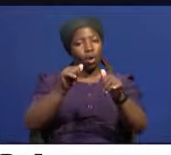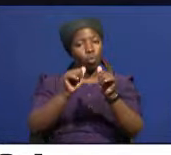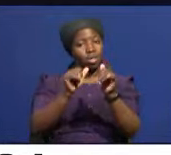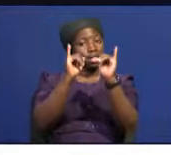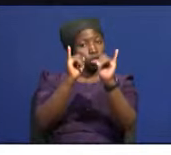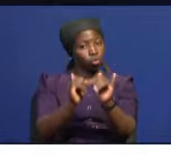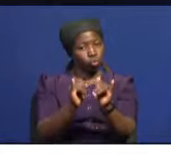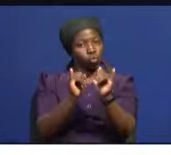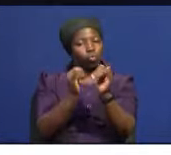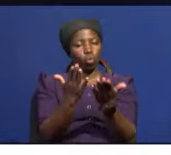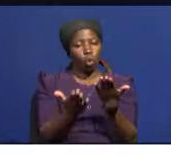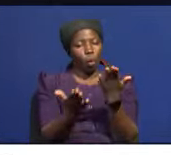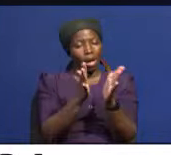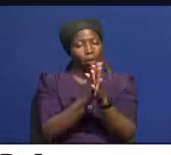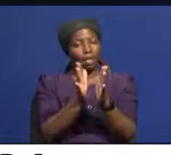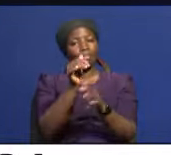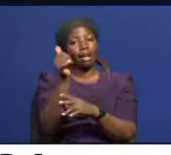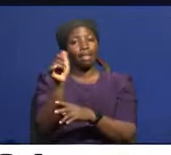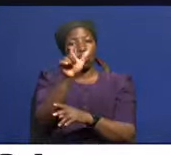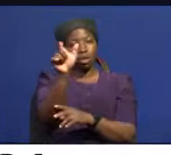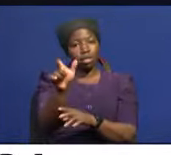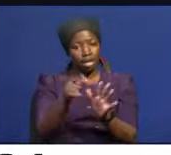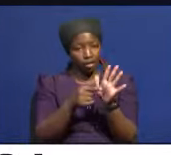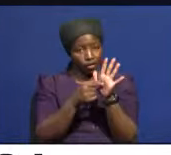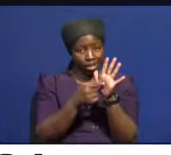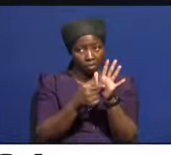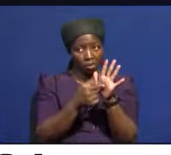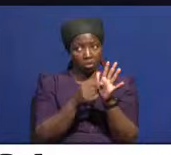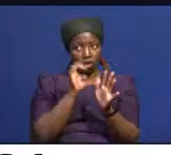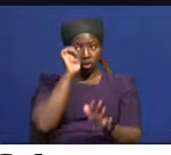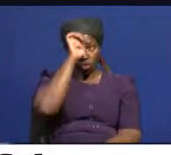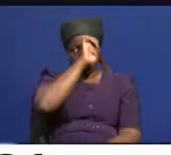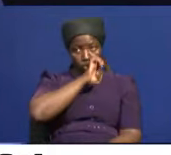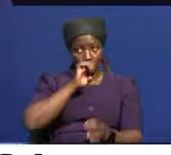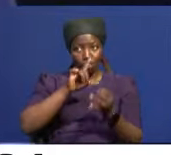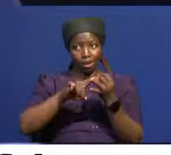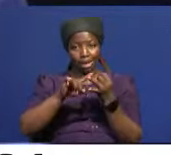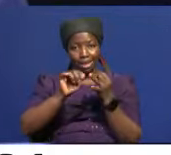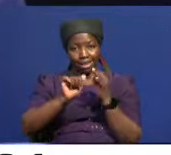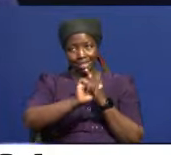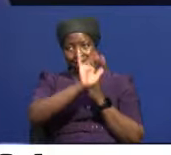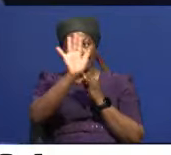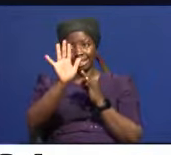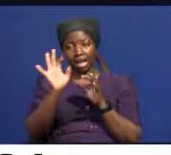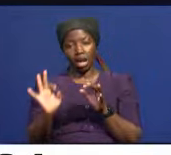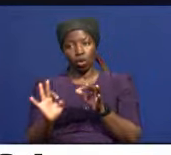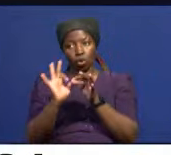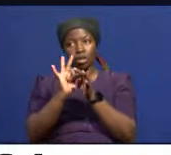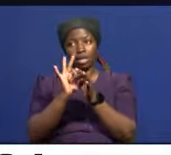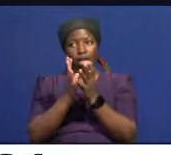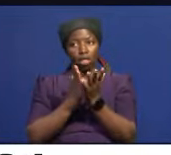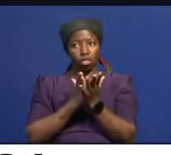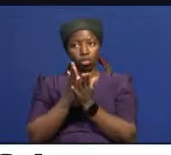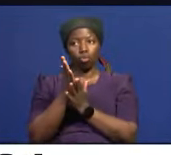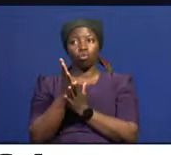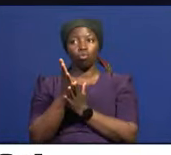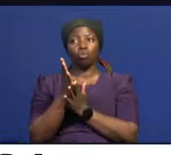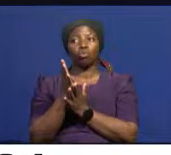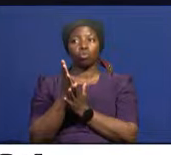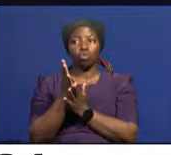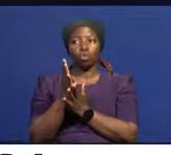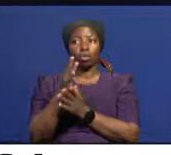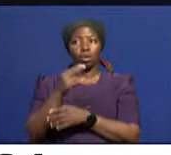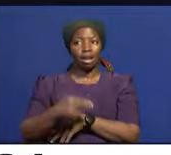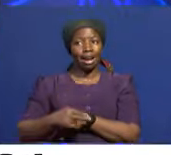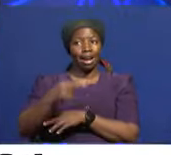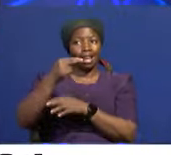to other continents. For example, Europe and Asia are connected by a significantly higher